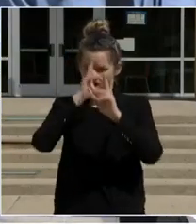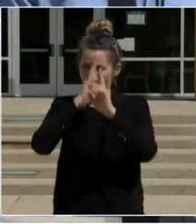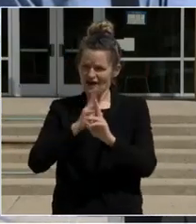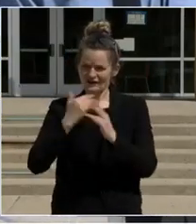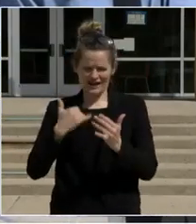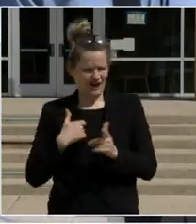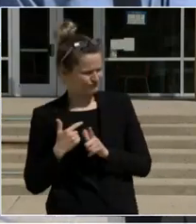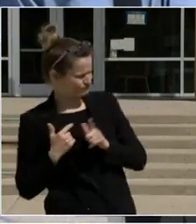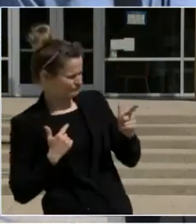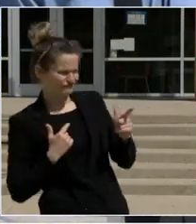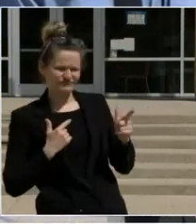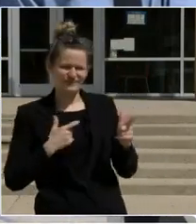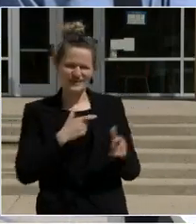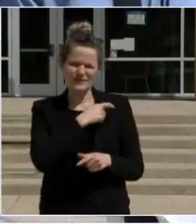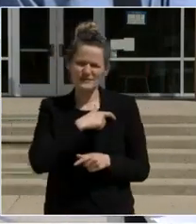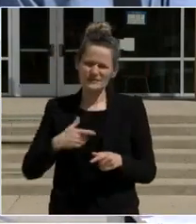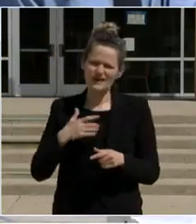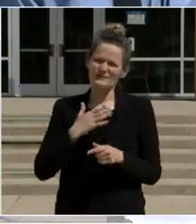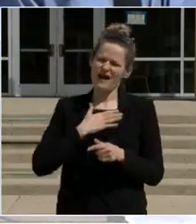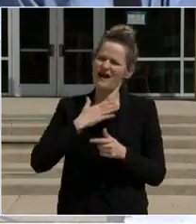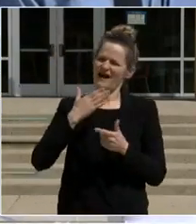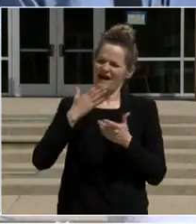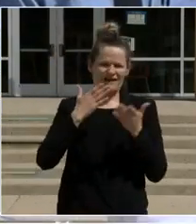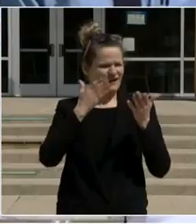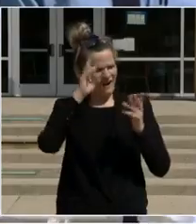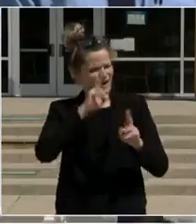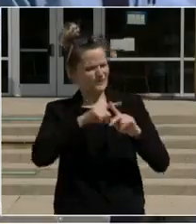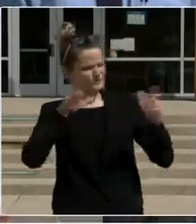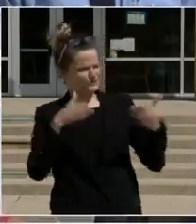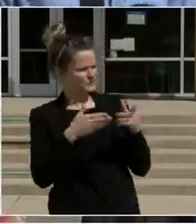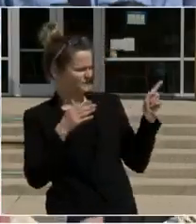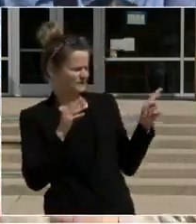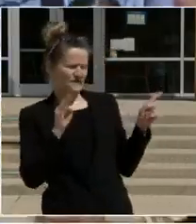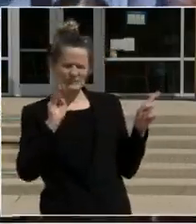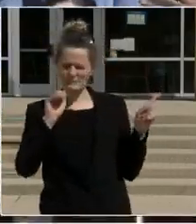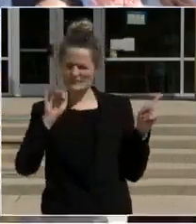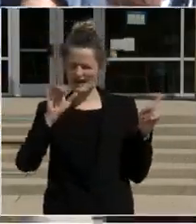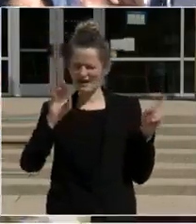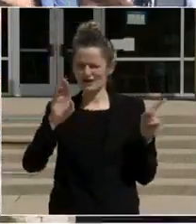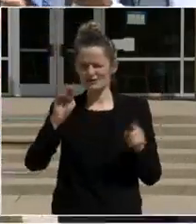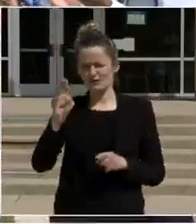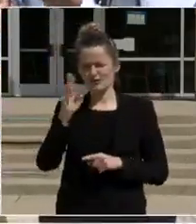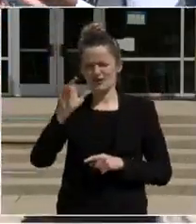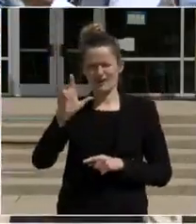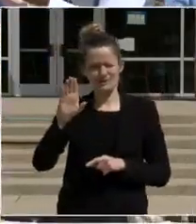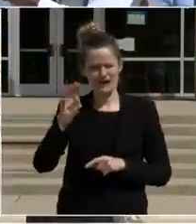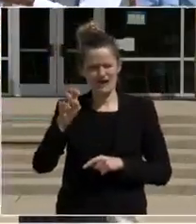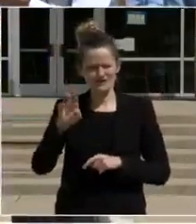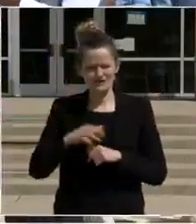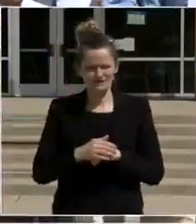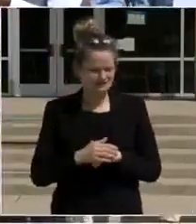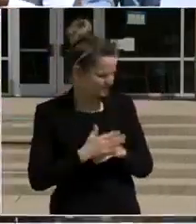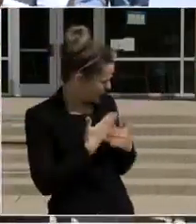to introduce the Honorable Mayor Muriel Bowser. Thank you, Officer. Thank you. Thank you.